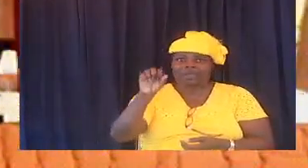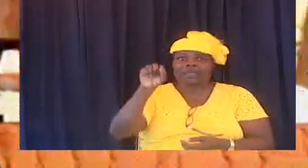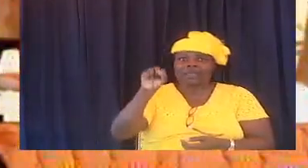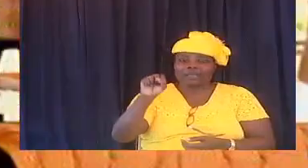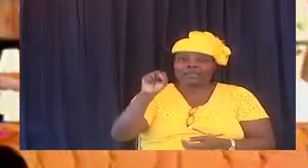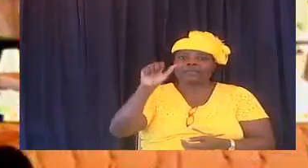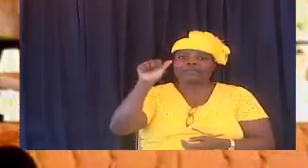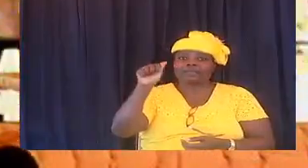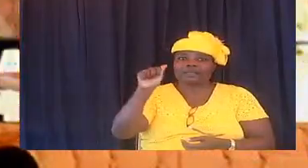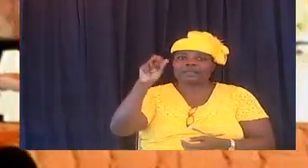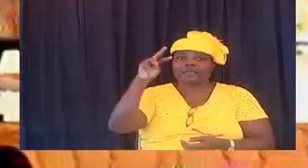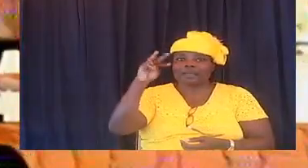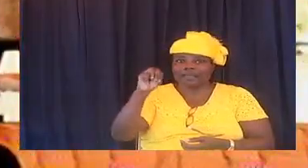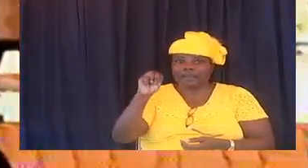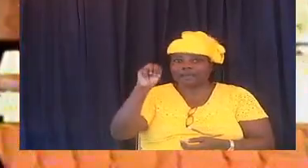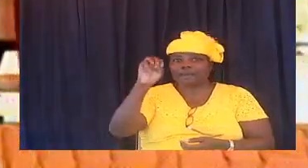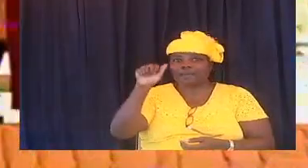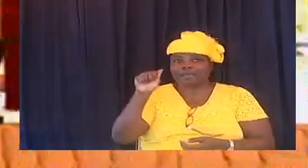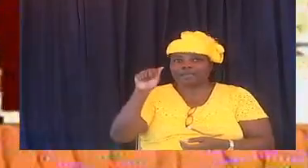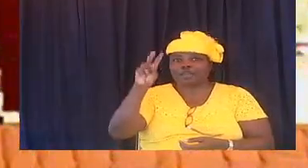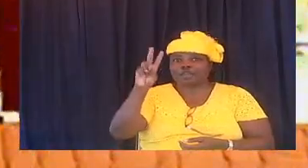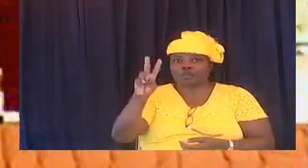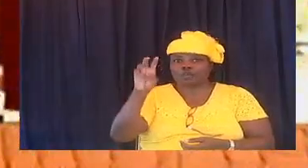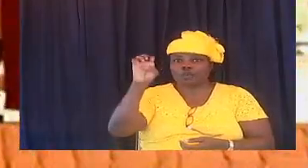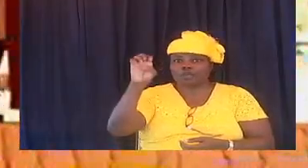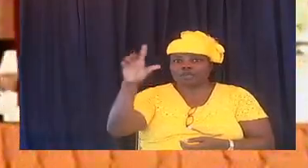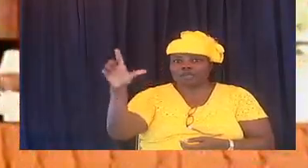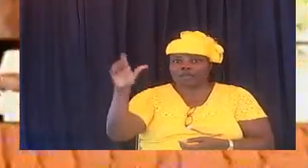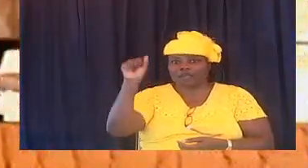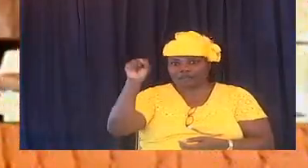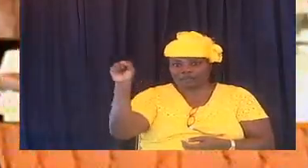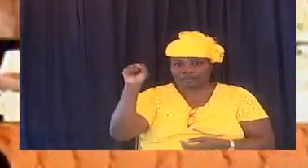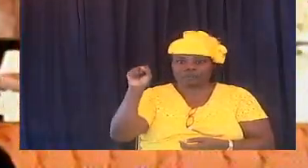Second Samuel chapter 9, and we'll read together.